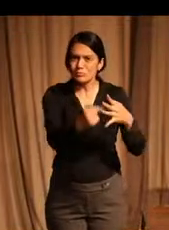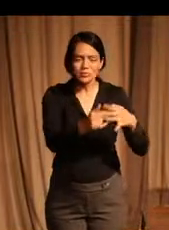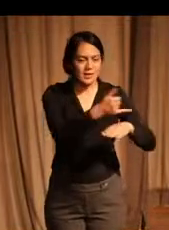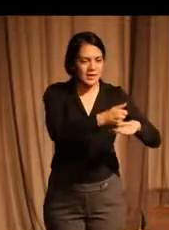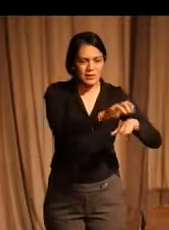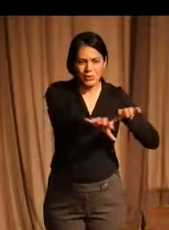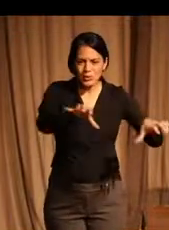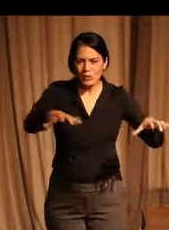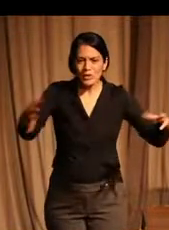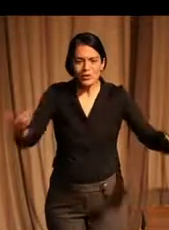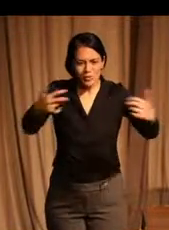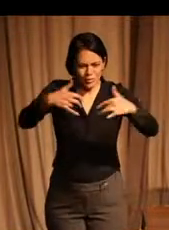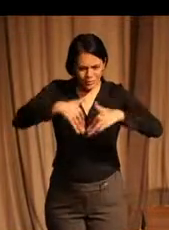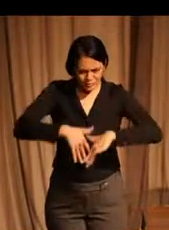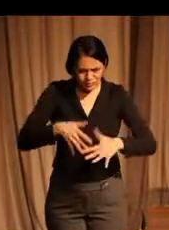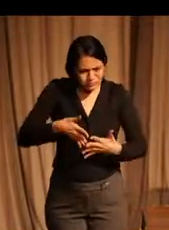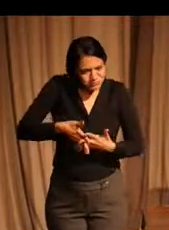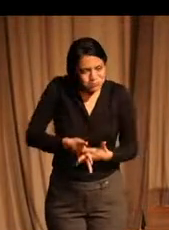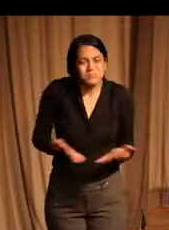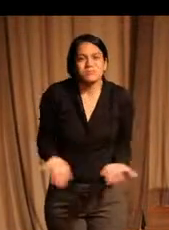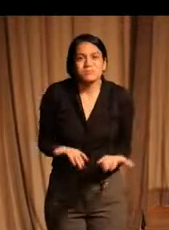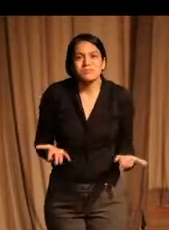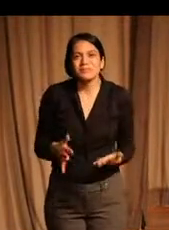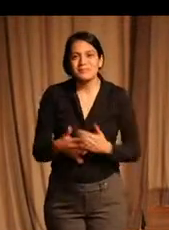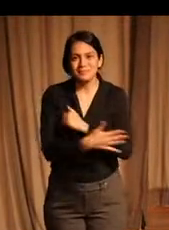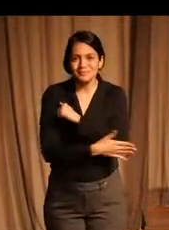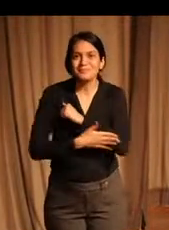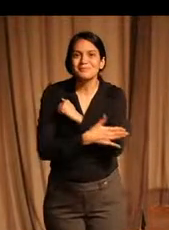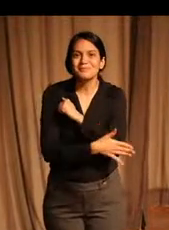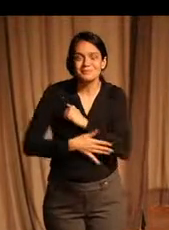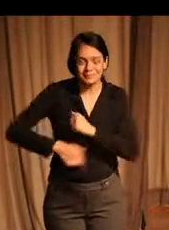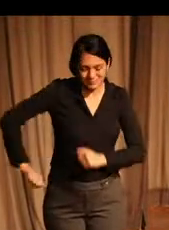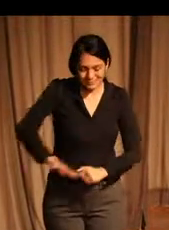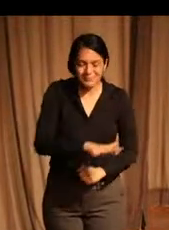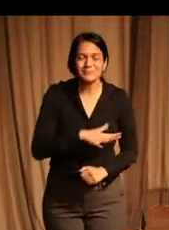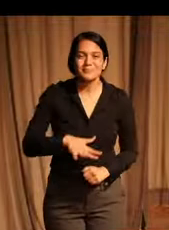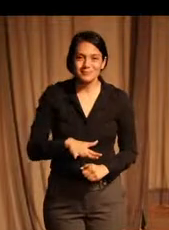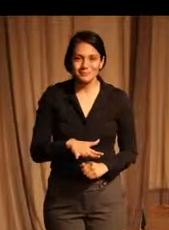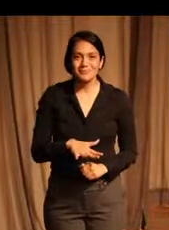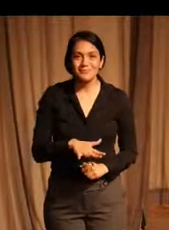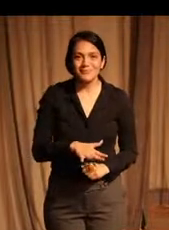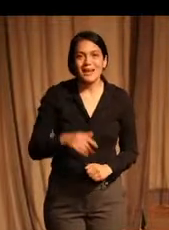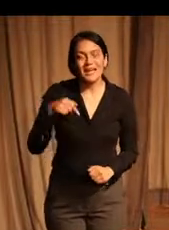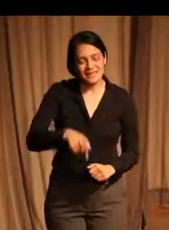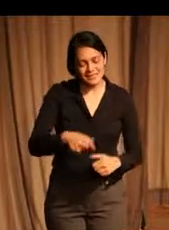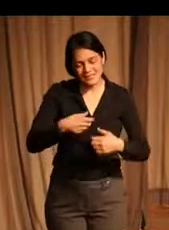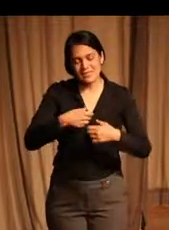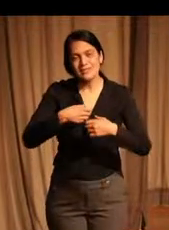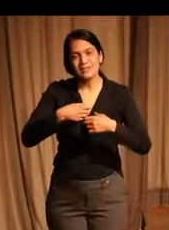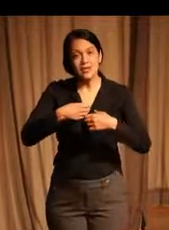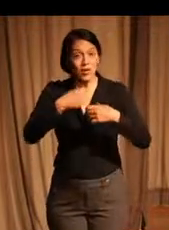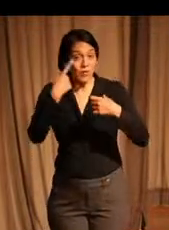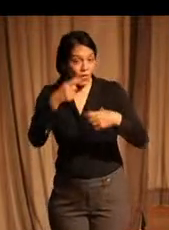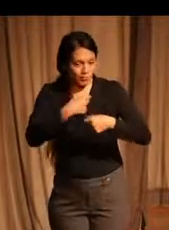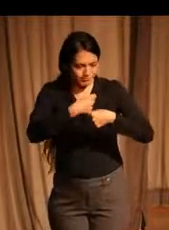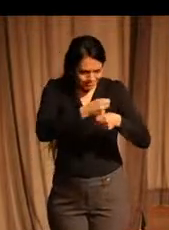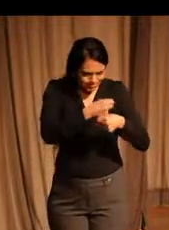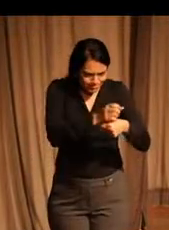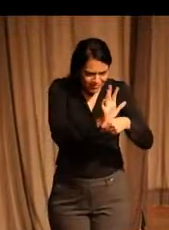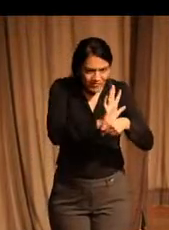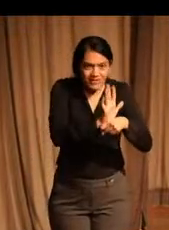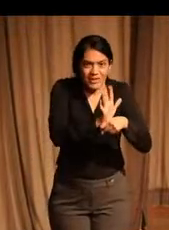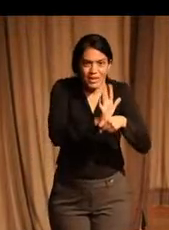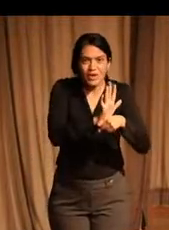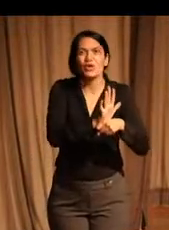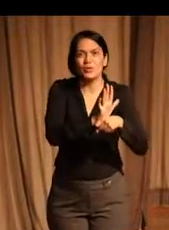has been lost to us. Third Horizon is a creative collective dedicated to producing and exhibiting cutting-edge films and other arts